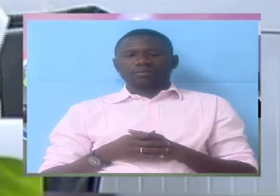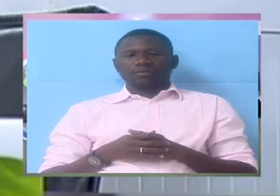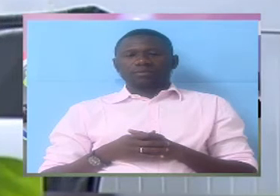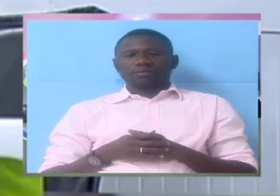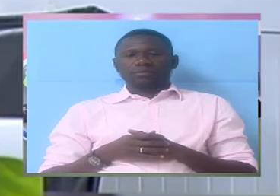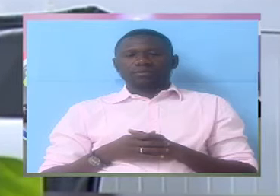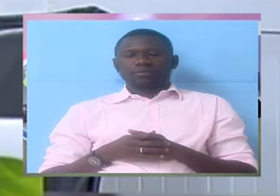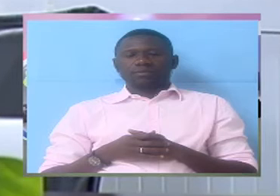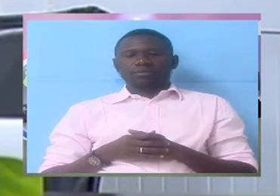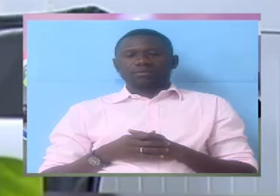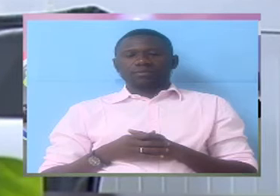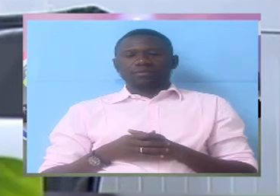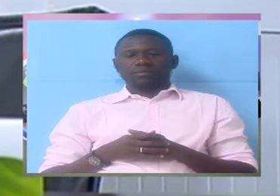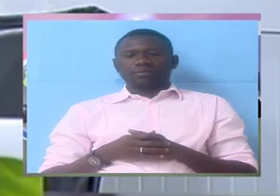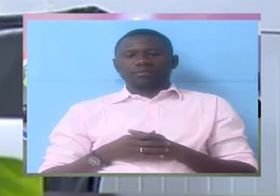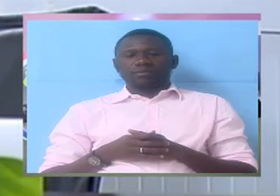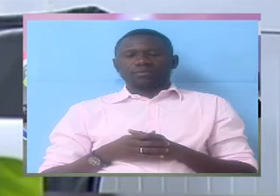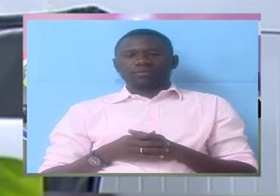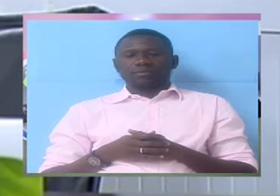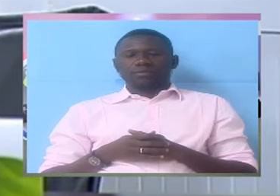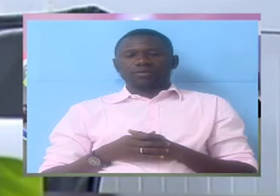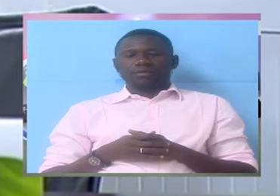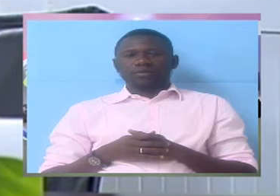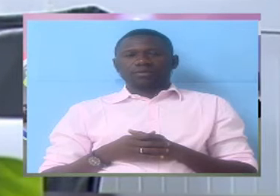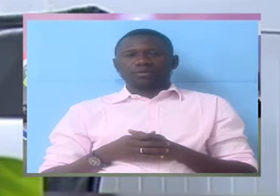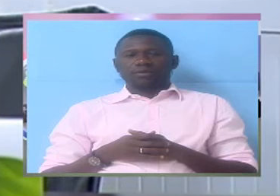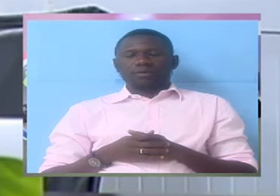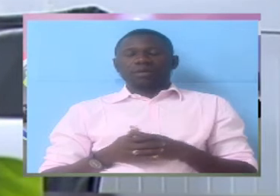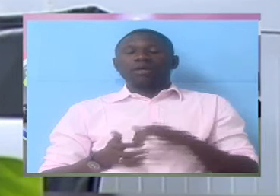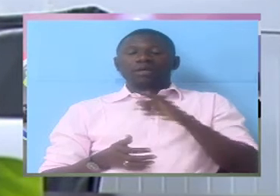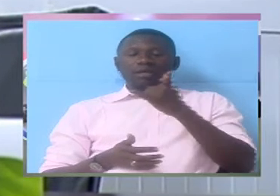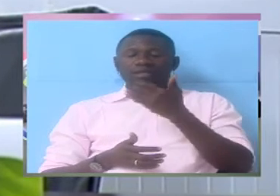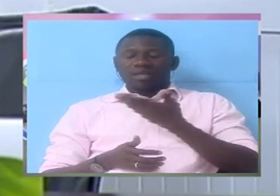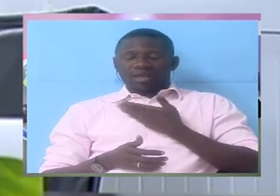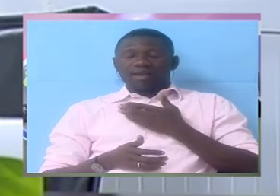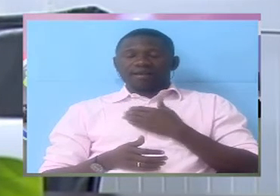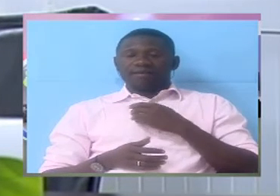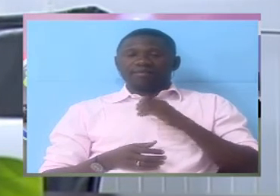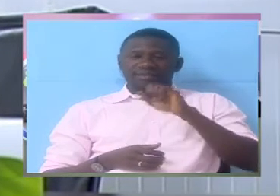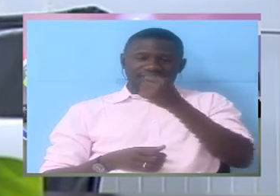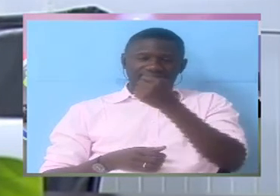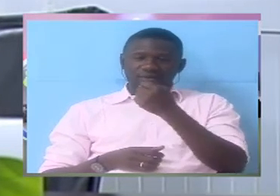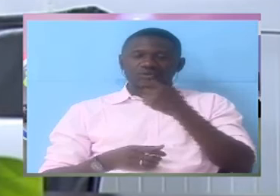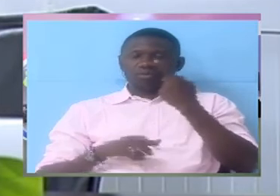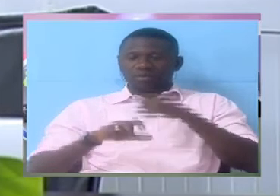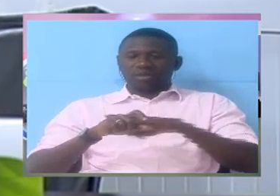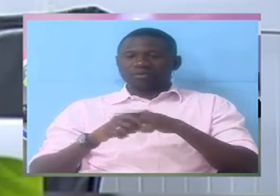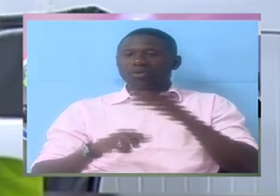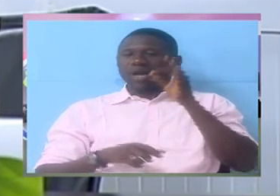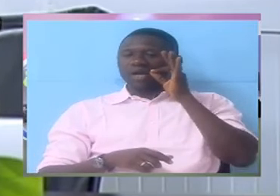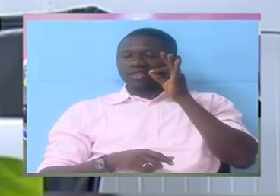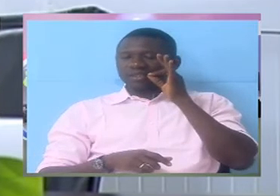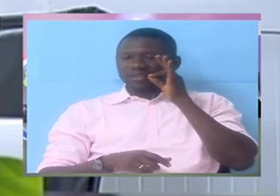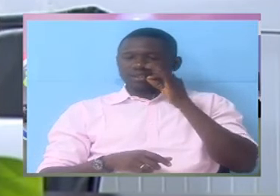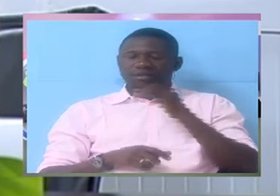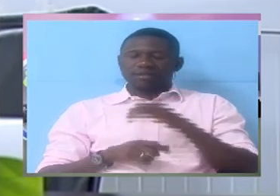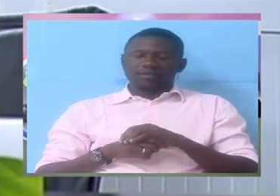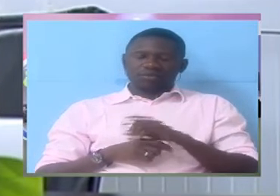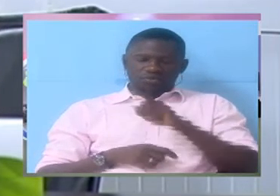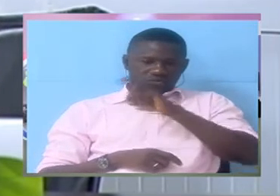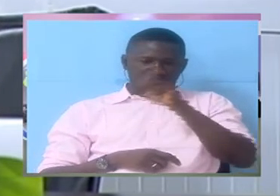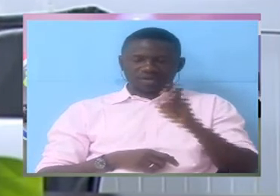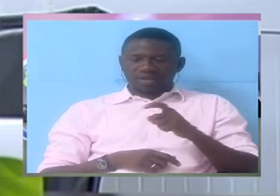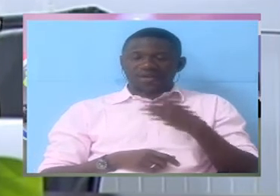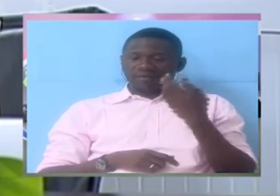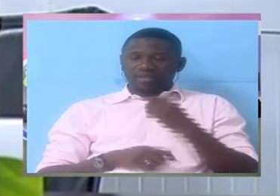Yep, I have difficulties sometimes to answer because even this meeting here,